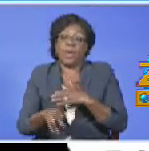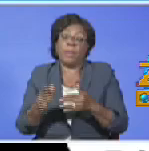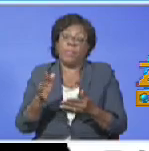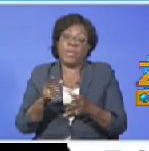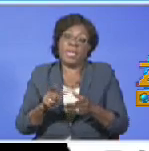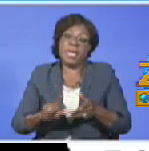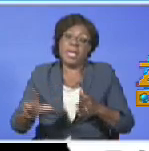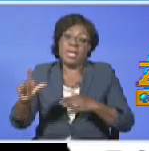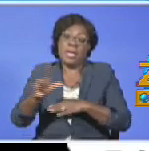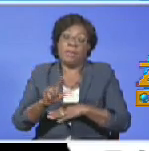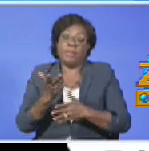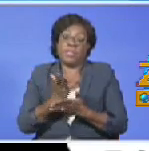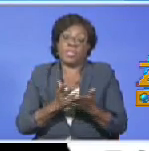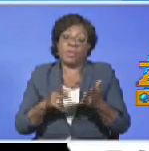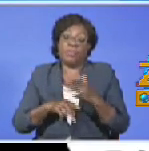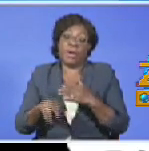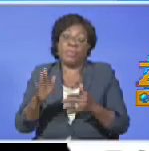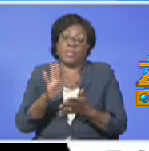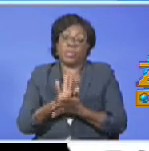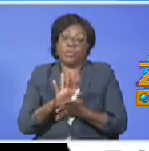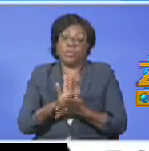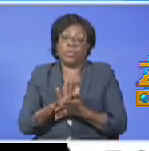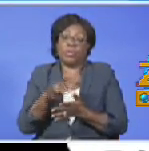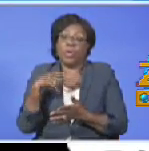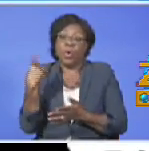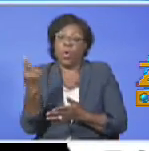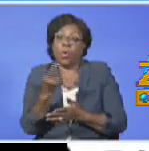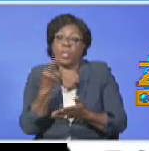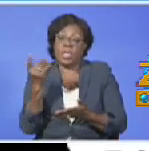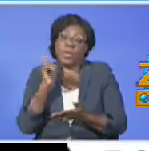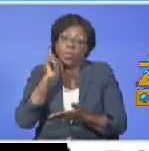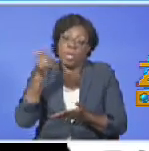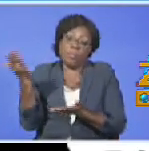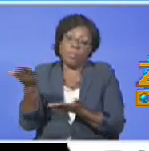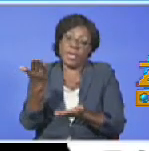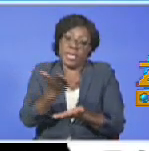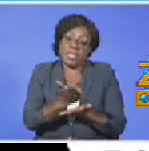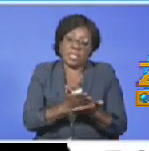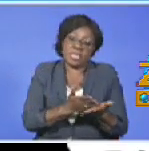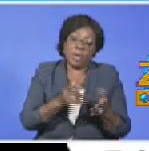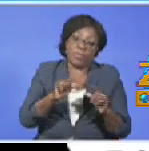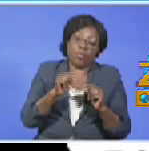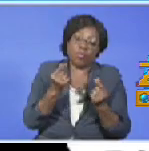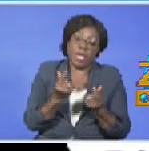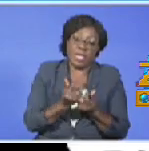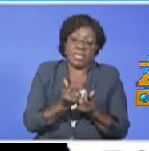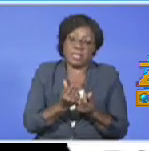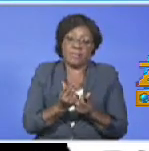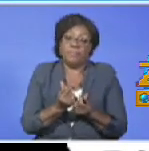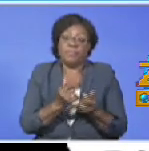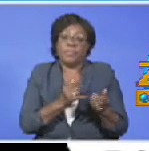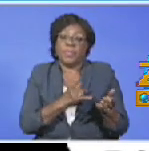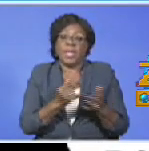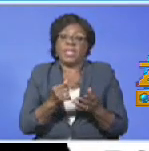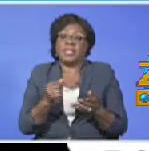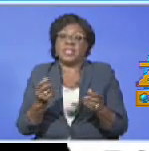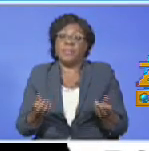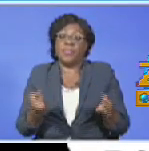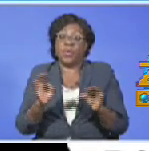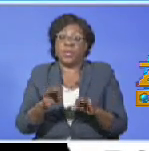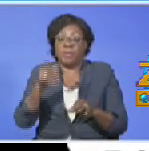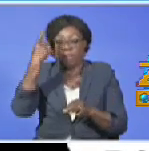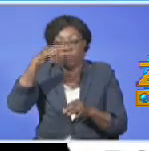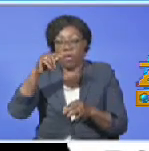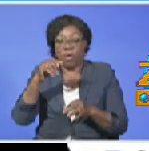schools are not doing it, or some primary schools are only bringing in some grades. That's why it's important for parents